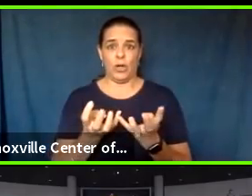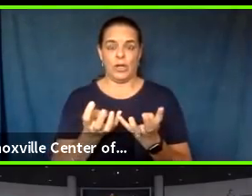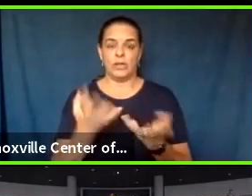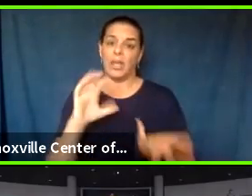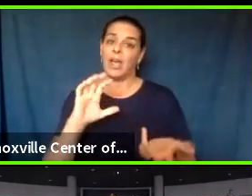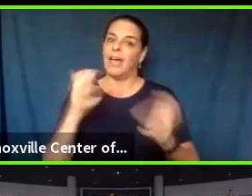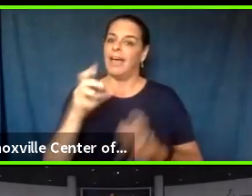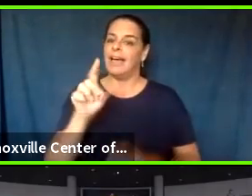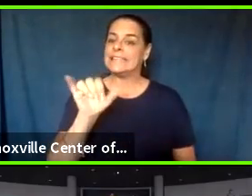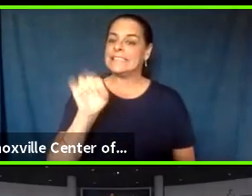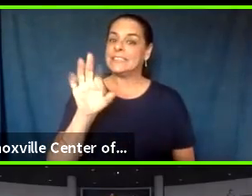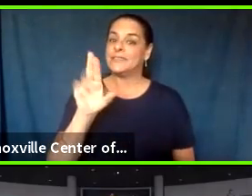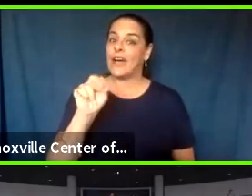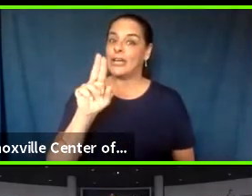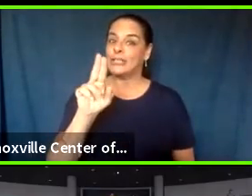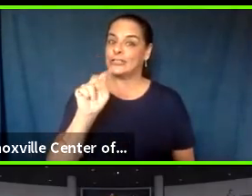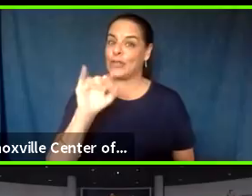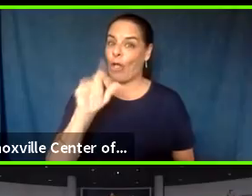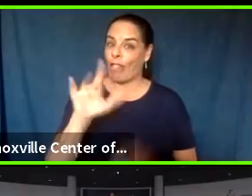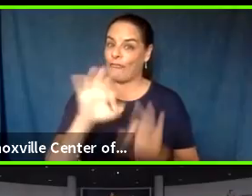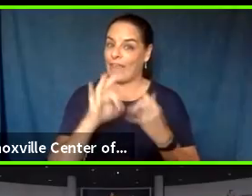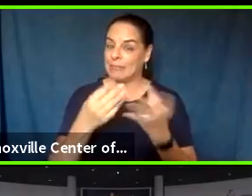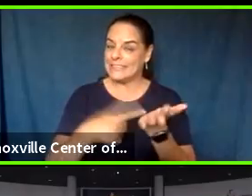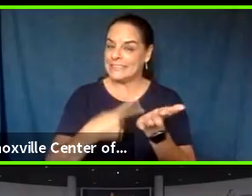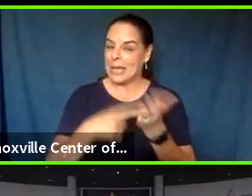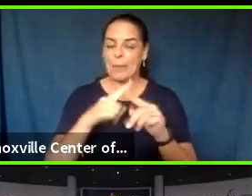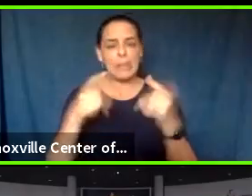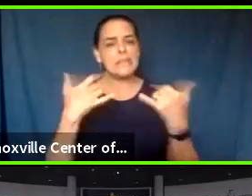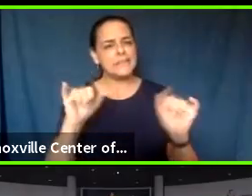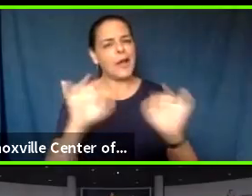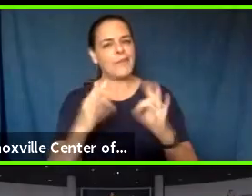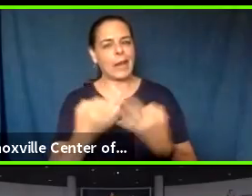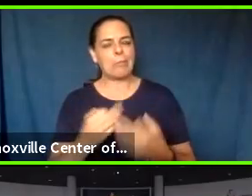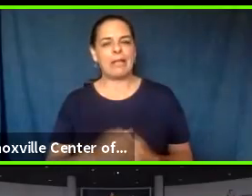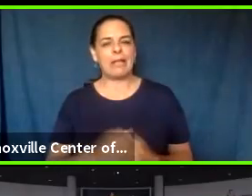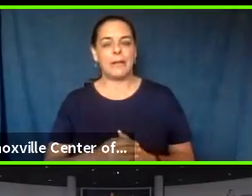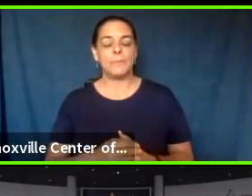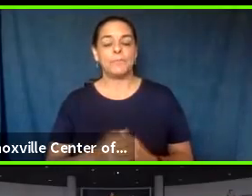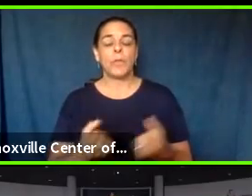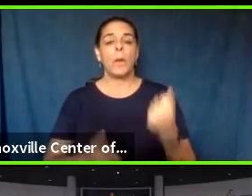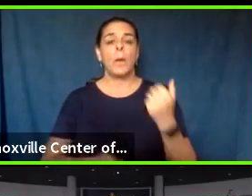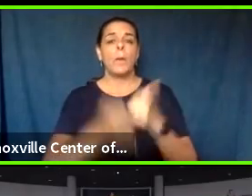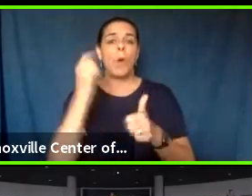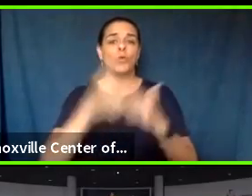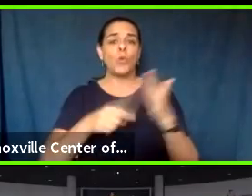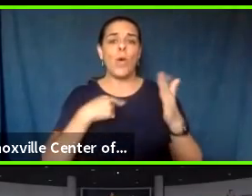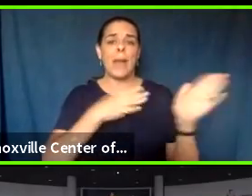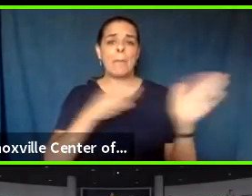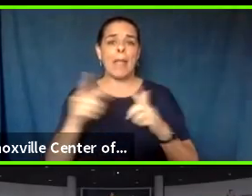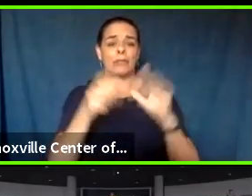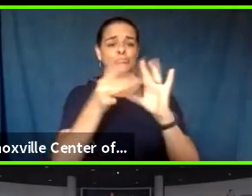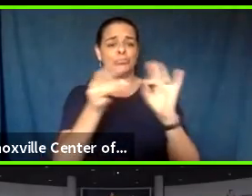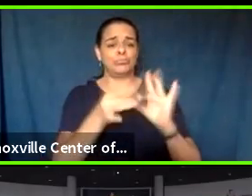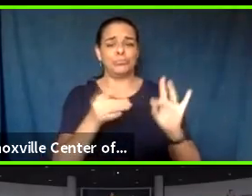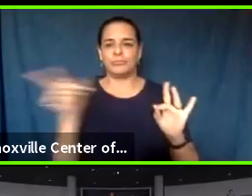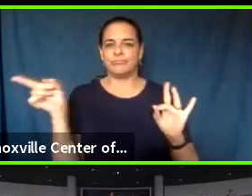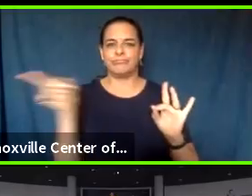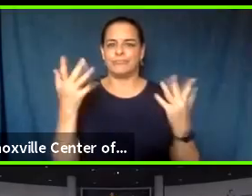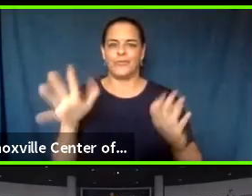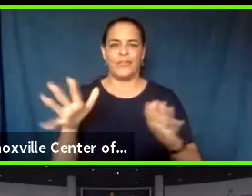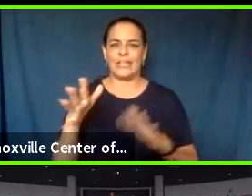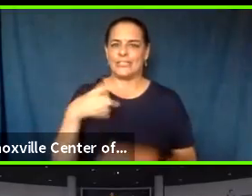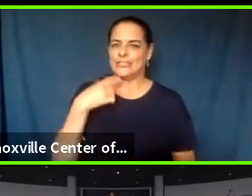family sometimes, but a family nonetheless. A lot of what I had prepared to say has already been stated. And one thing I do want to say